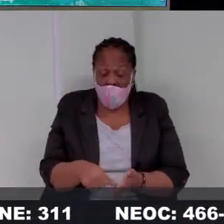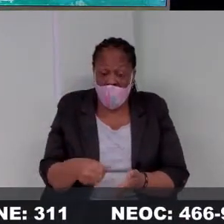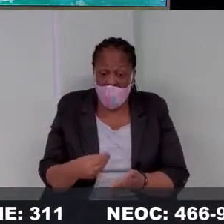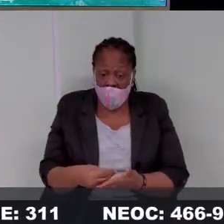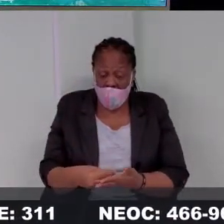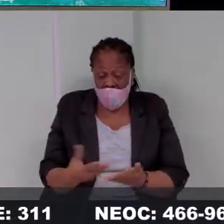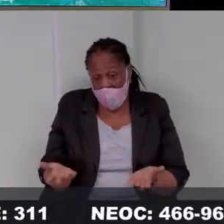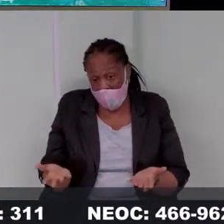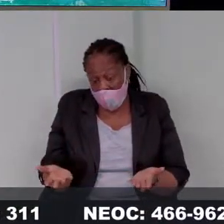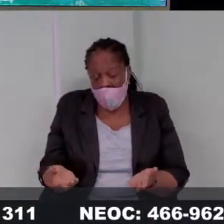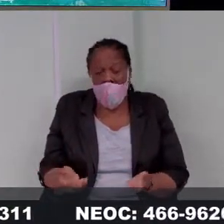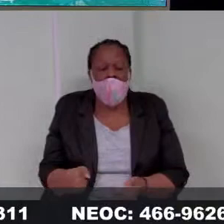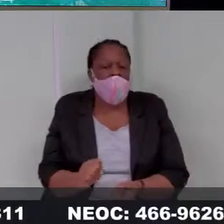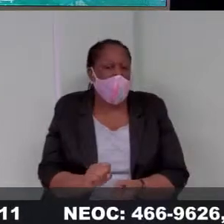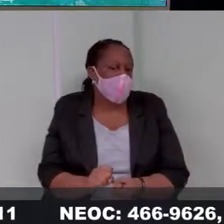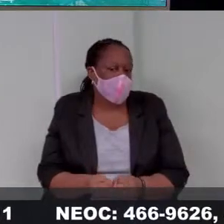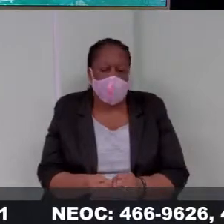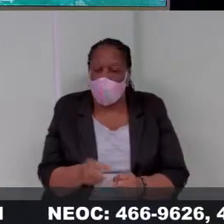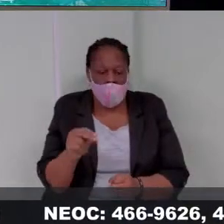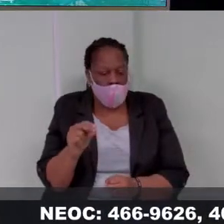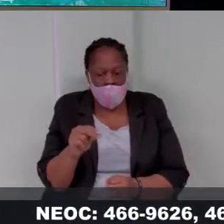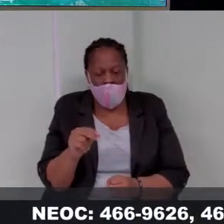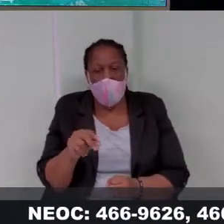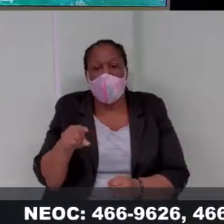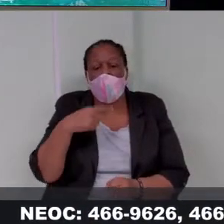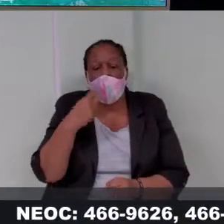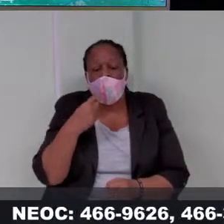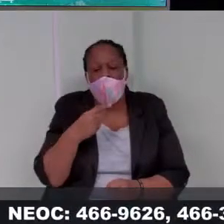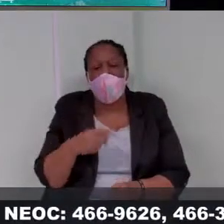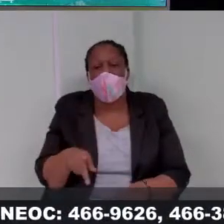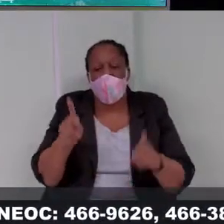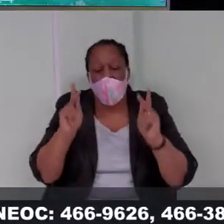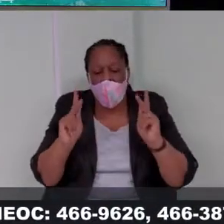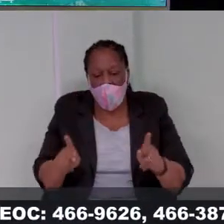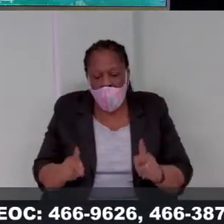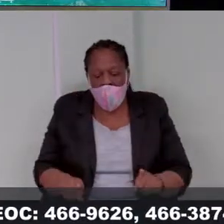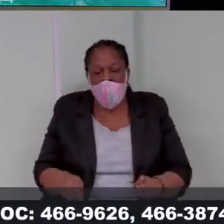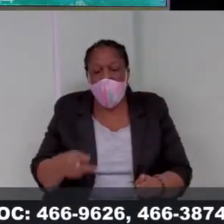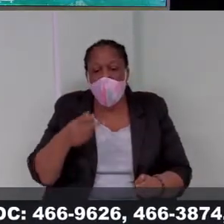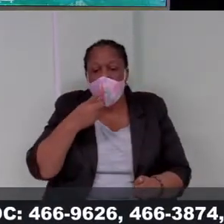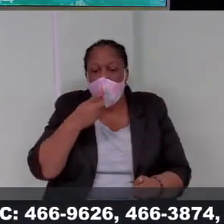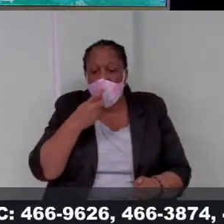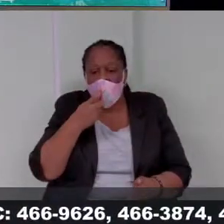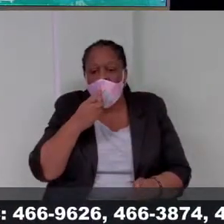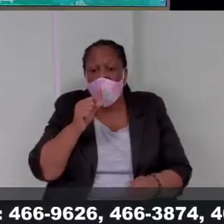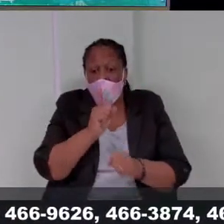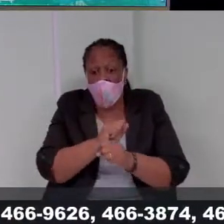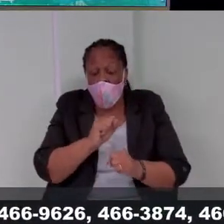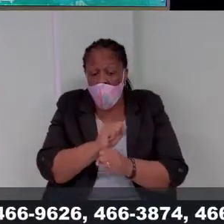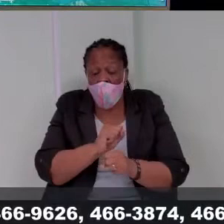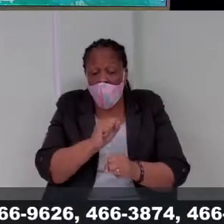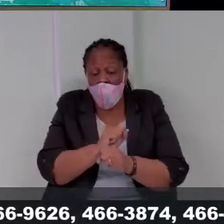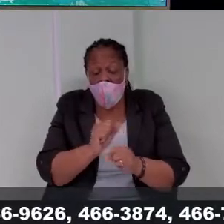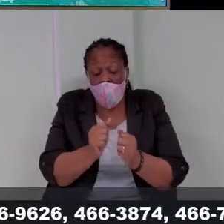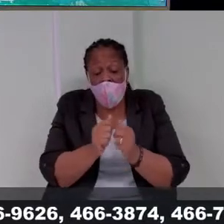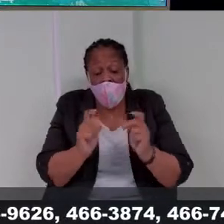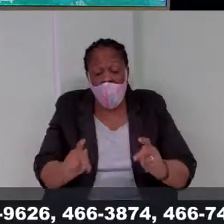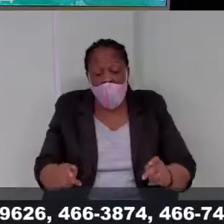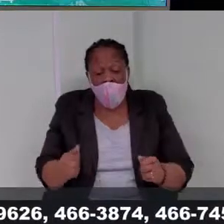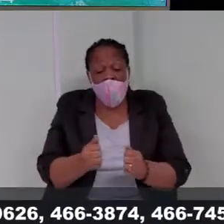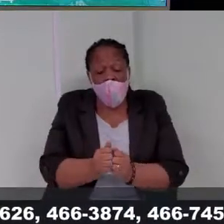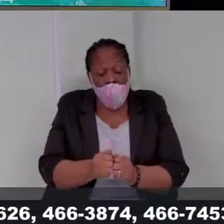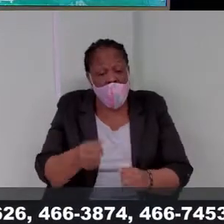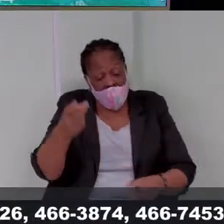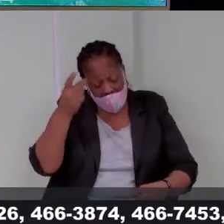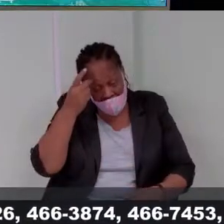the frontline workers, I guess healthcare workers, and the vulnerable, those, the elderly, people with pre-existing conditions. And as more